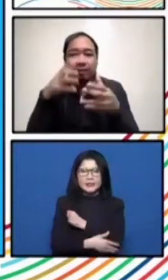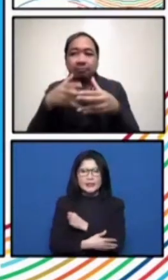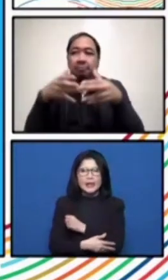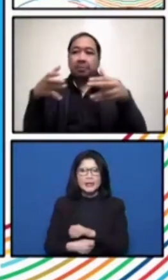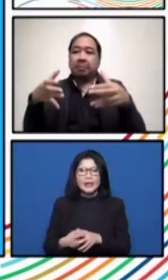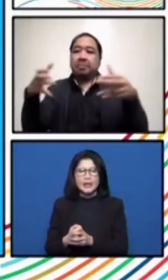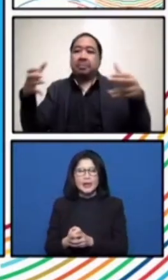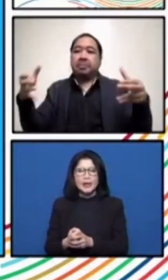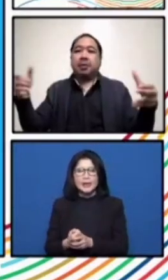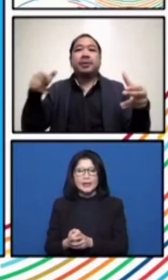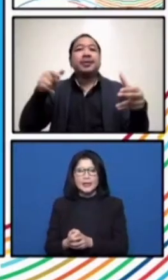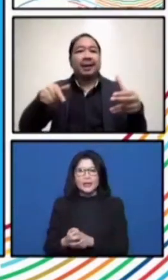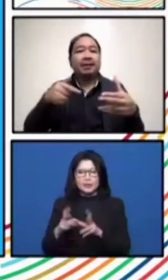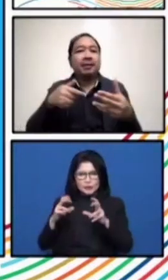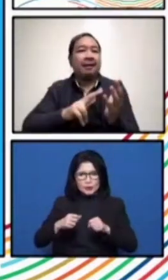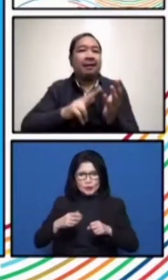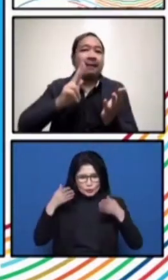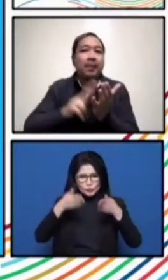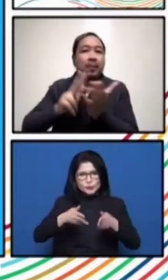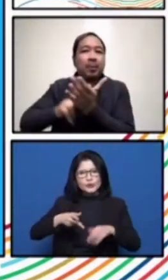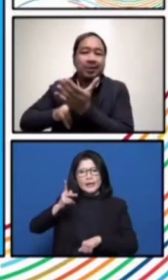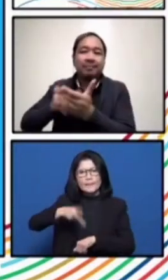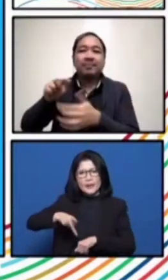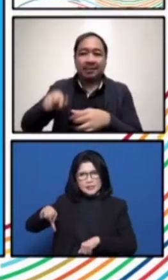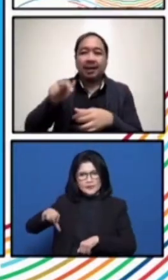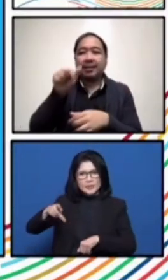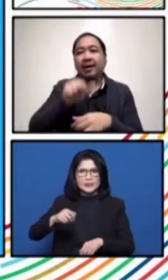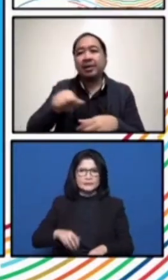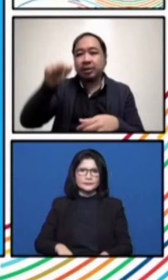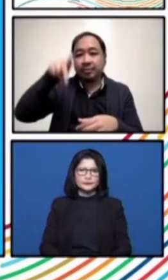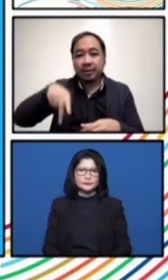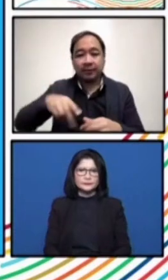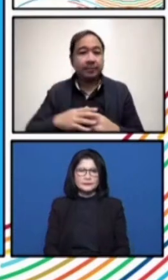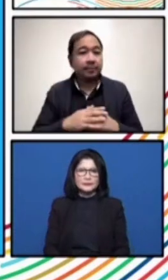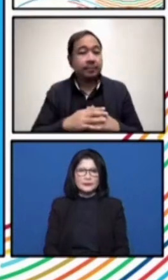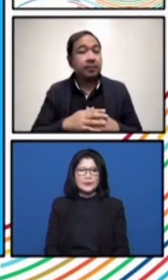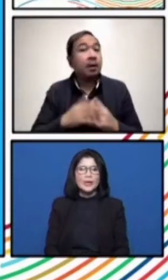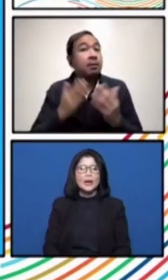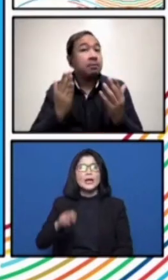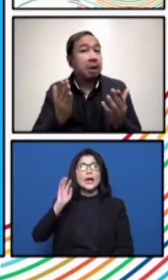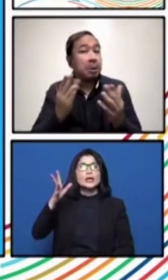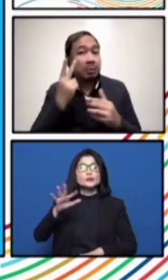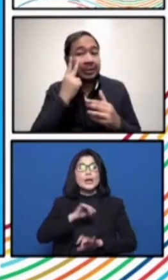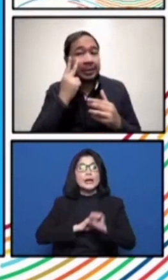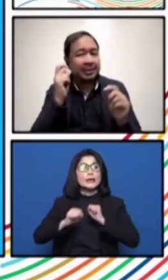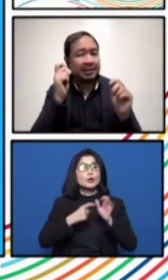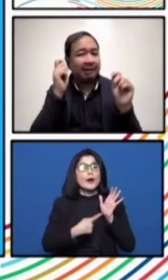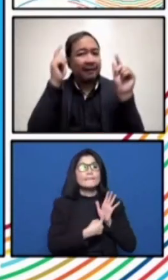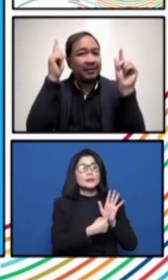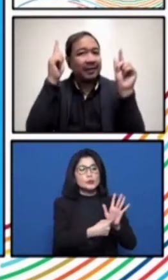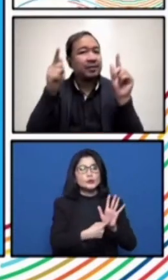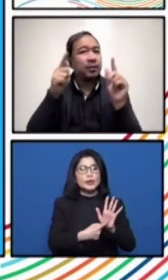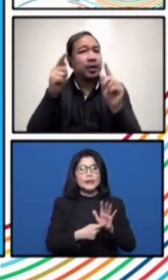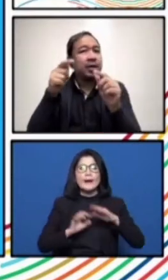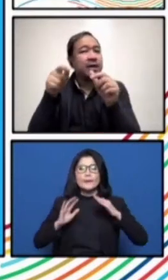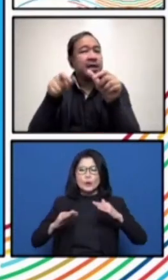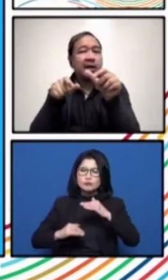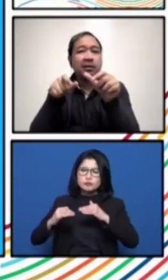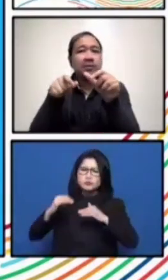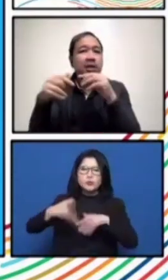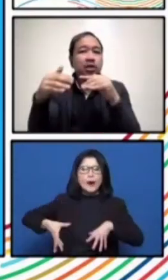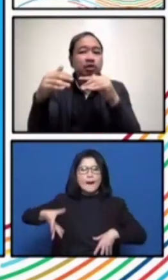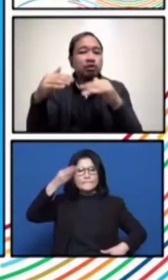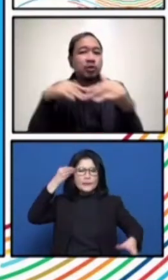the mapping we've been doing have shown that there is a greater understanding for the socio-economic impact of disability related